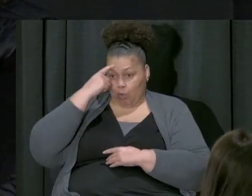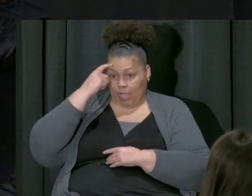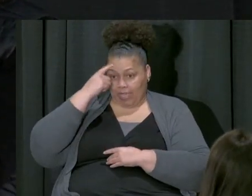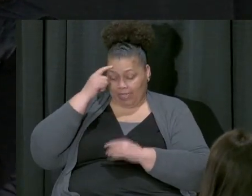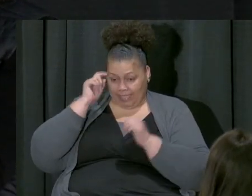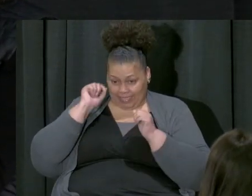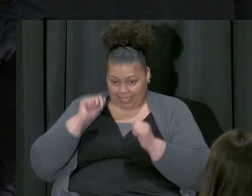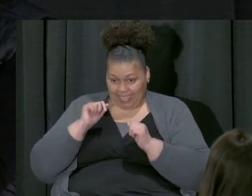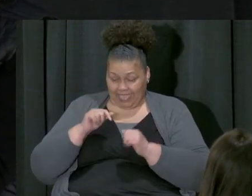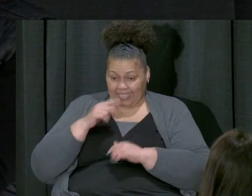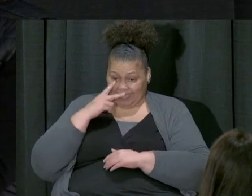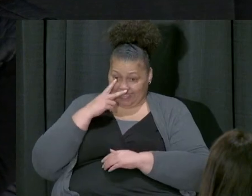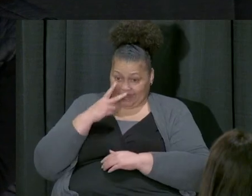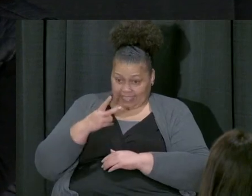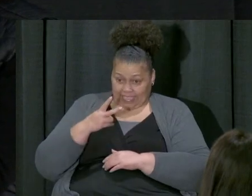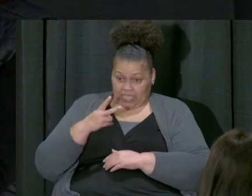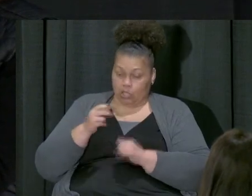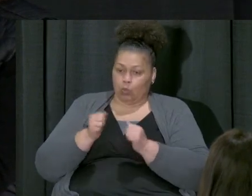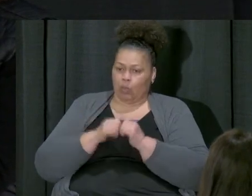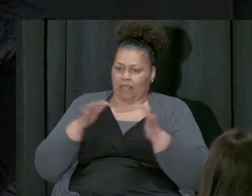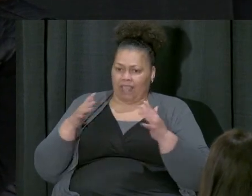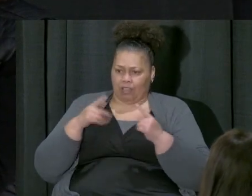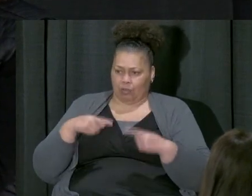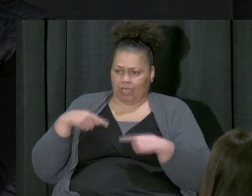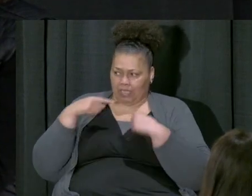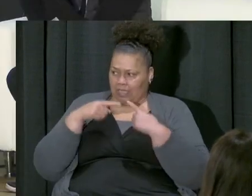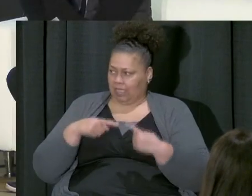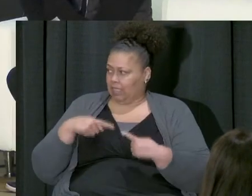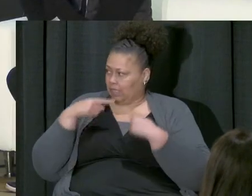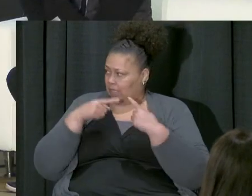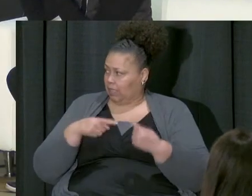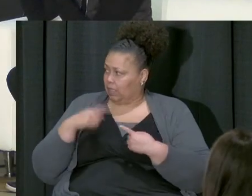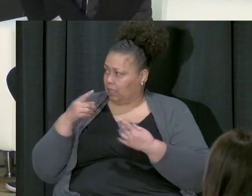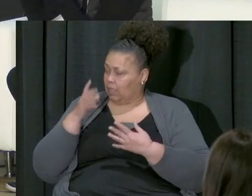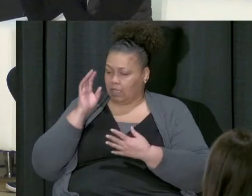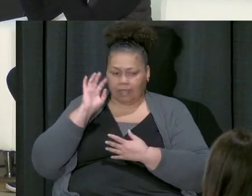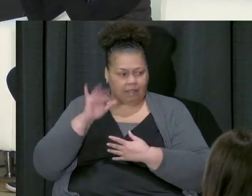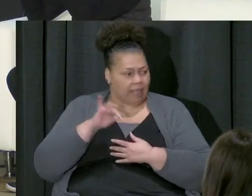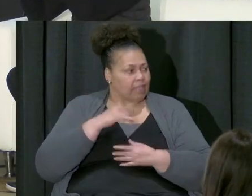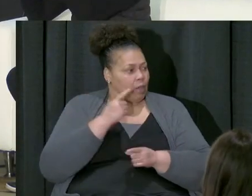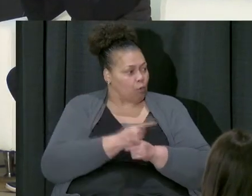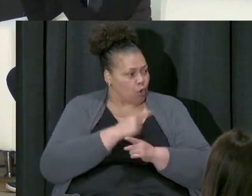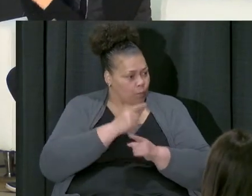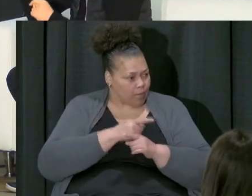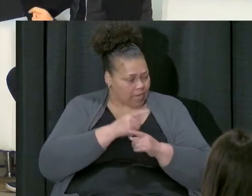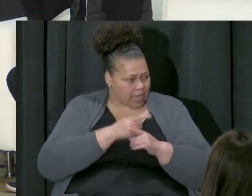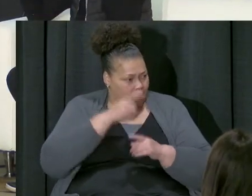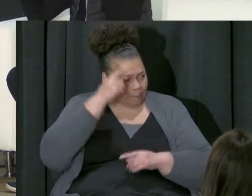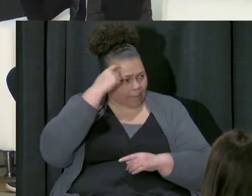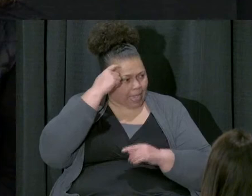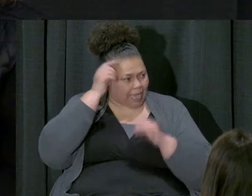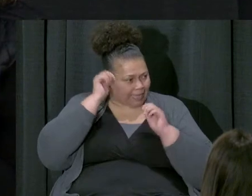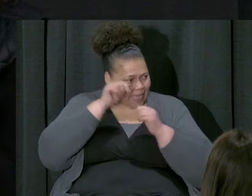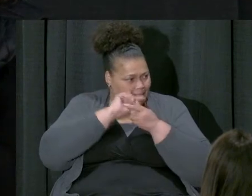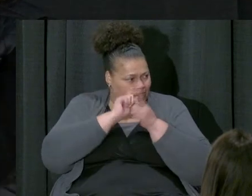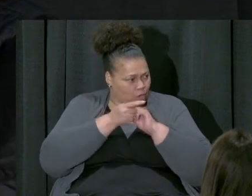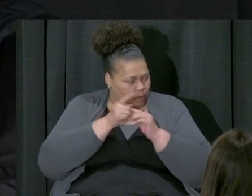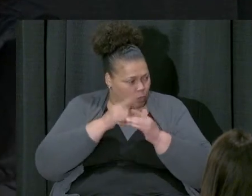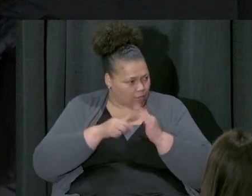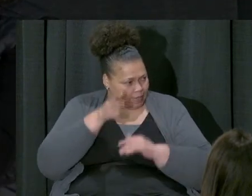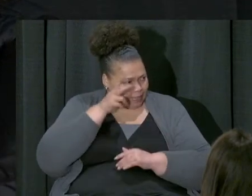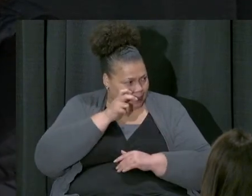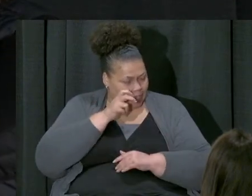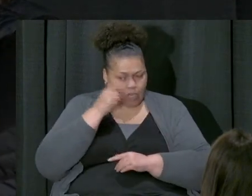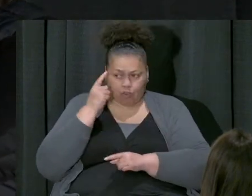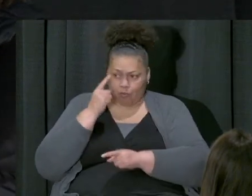your brain can see it without any difficulty. Do the proper interpretation of what is actually coming. Exactly. There, yeah. You can also space out the lines so